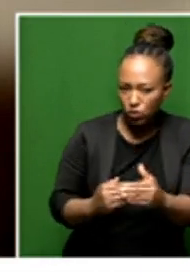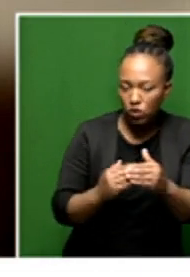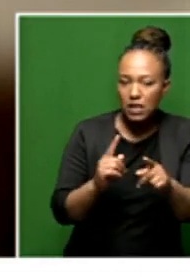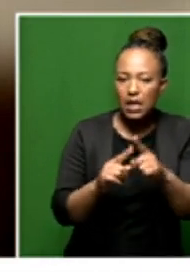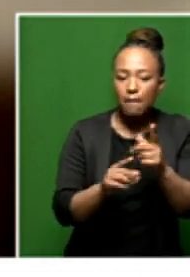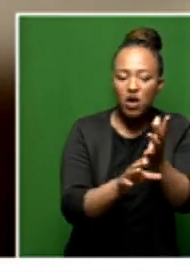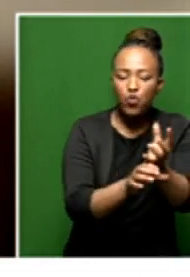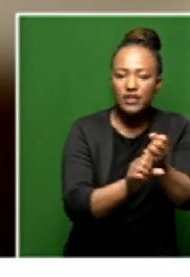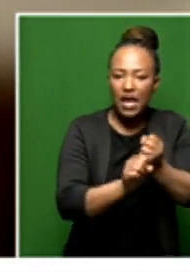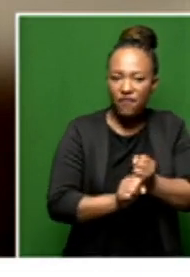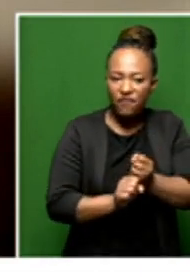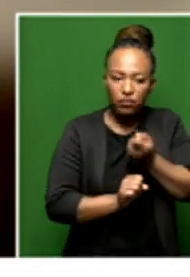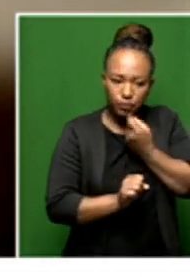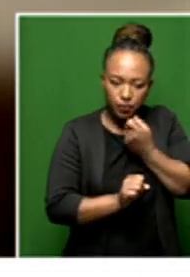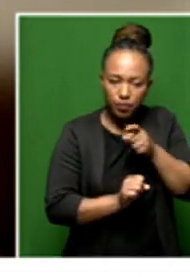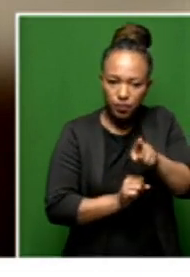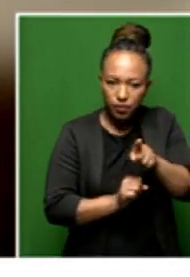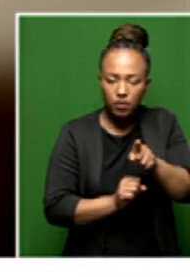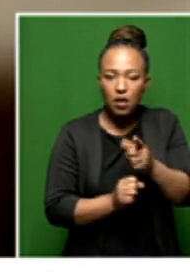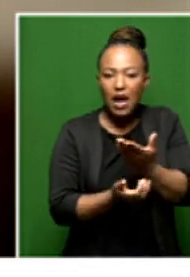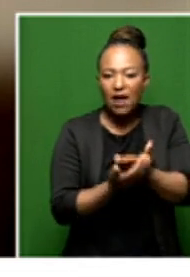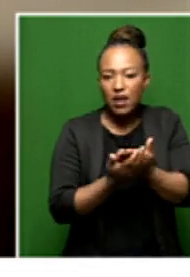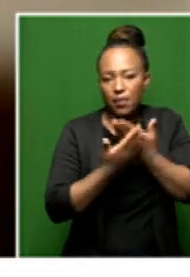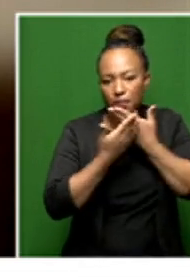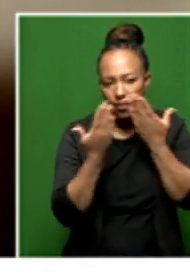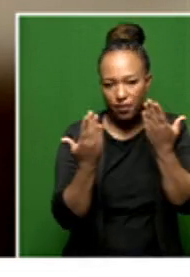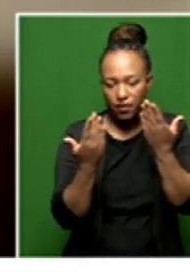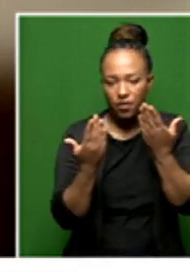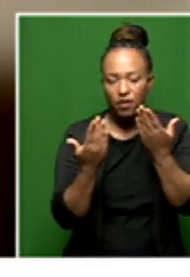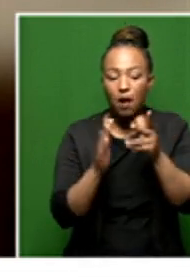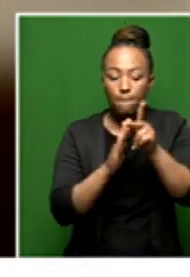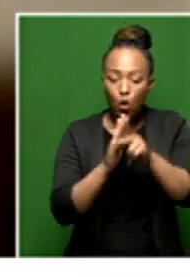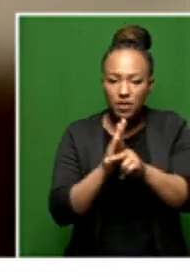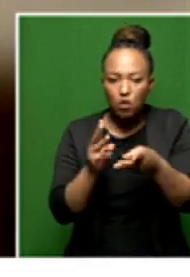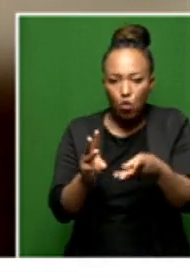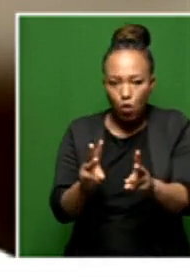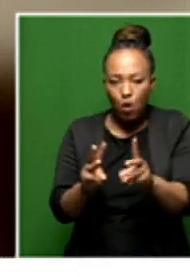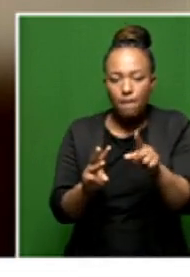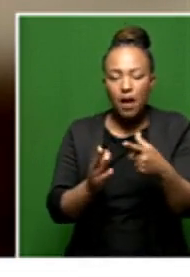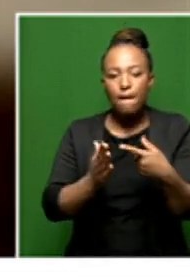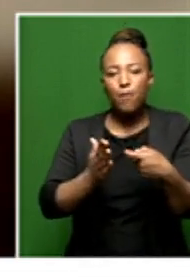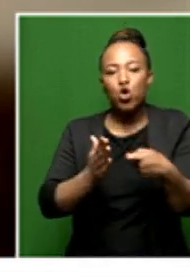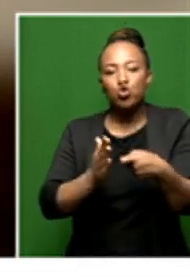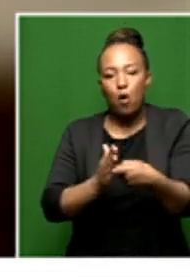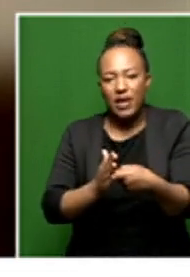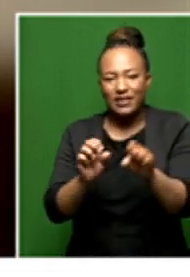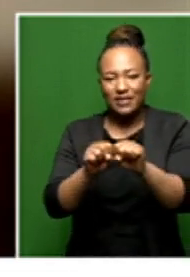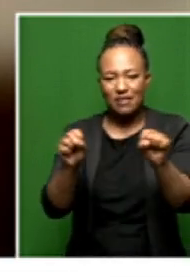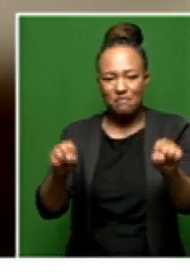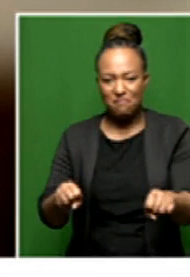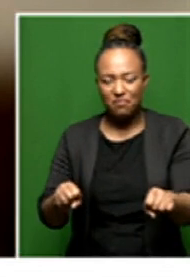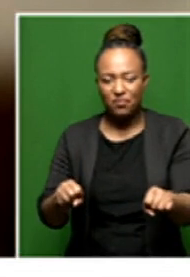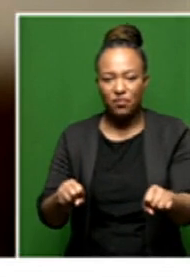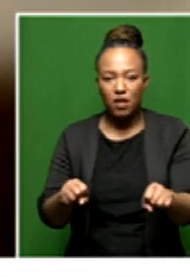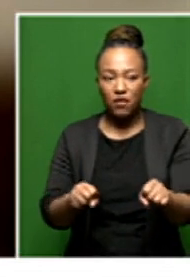evenly. And so we think from a policy perspective, there needs to be a procurement, a purchasing system. So they're